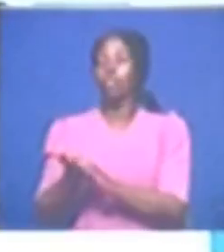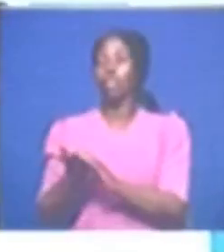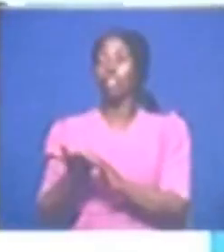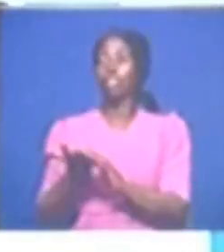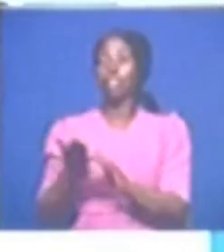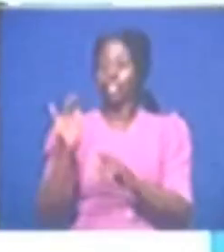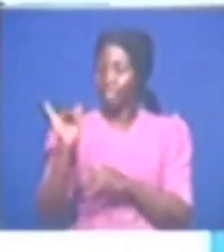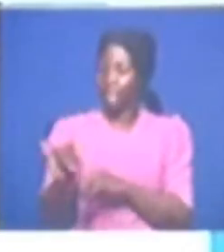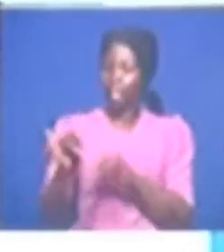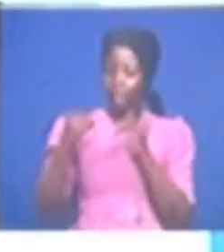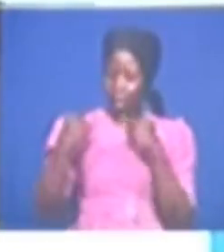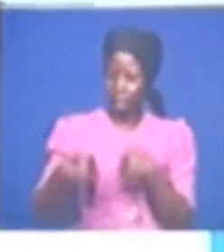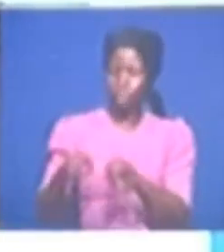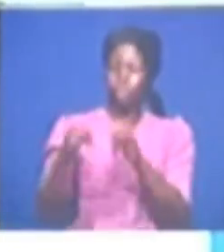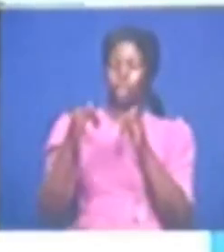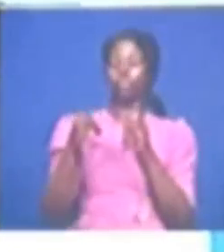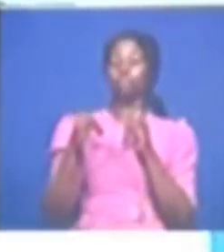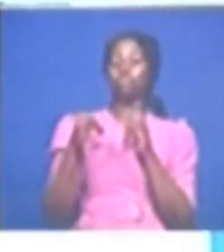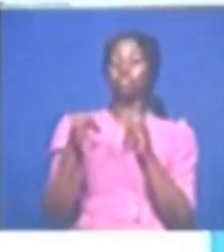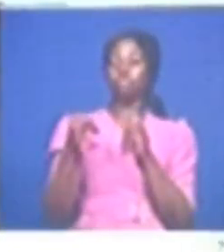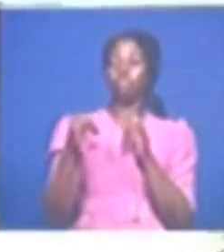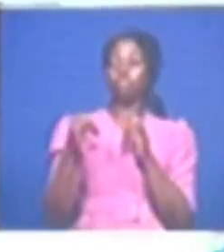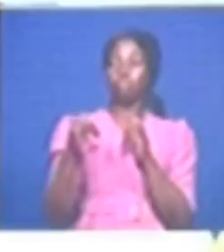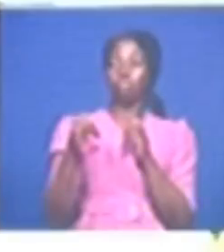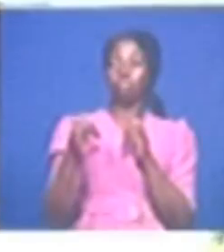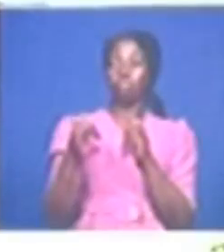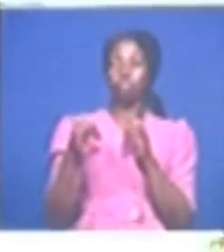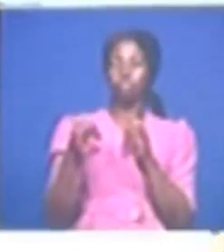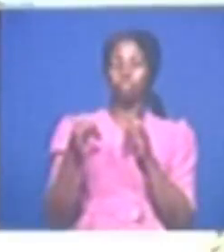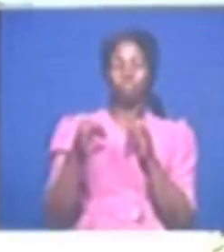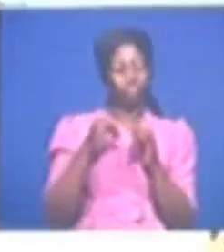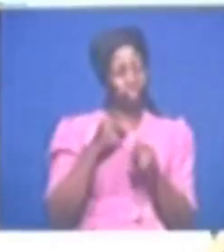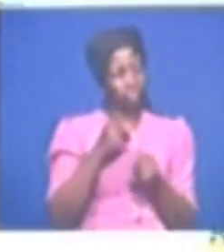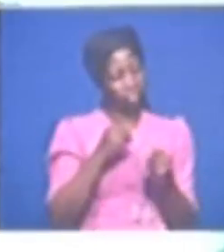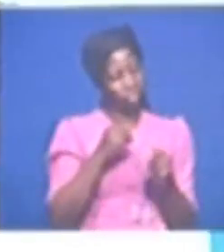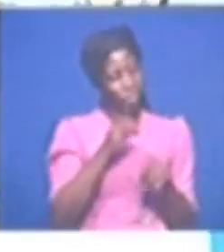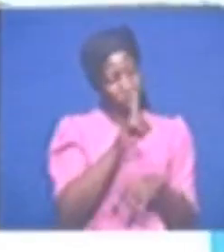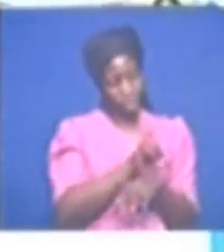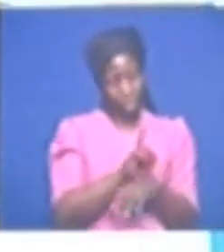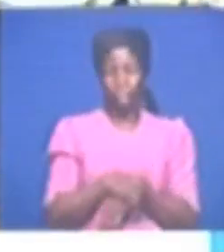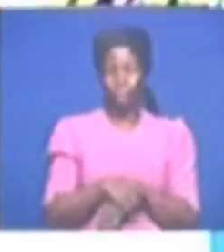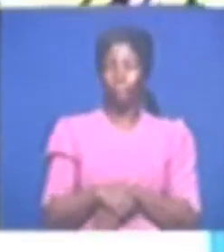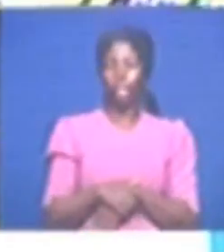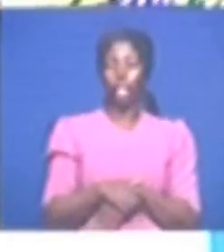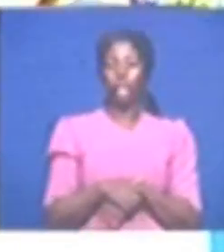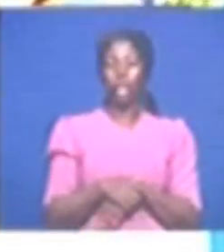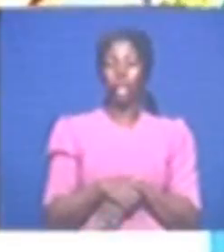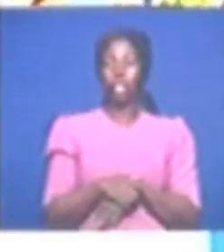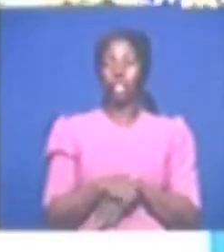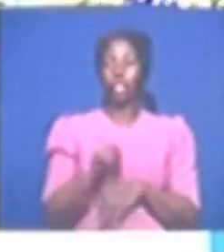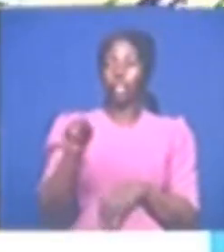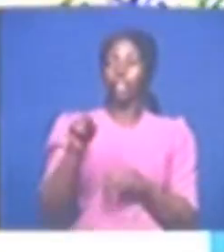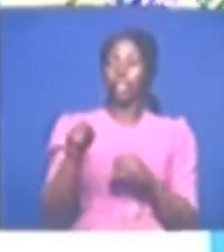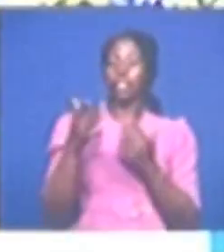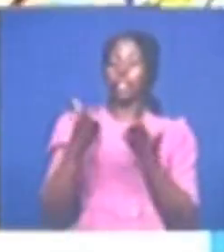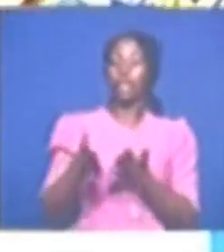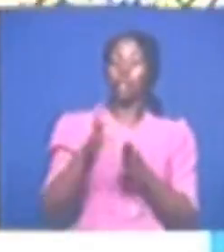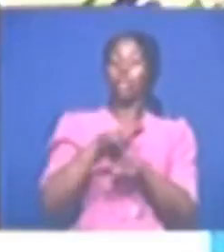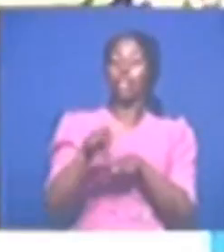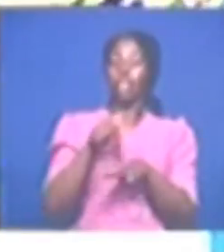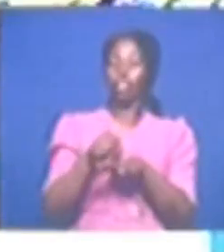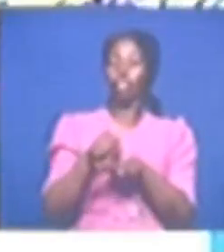that implementation. We have done actually just 1 minute. This is now National Climate Change Action